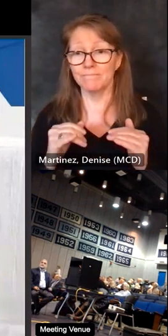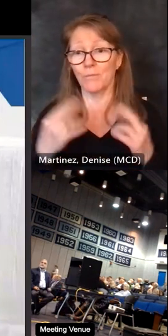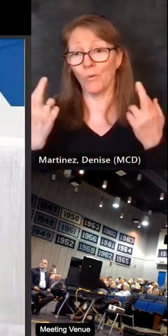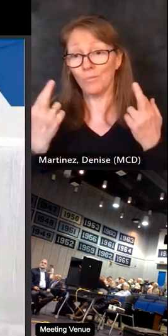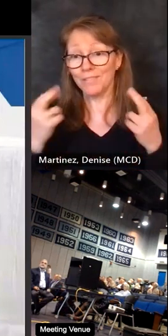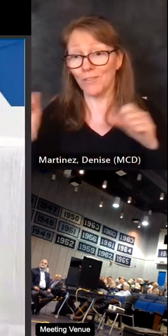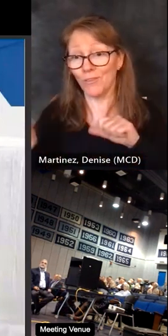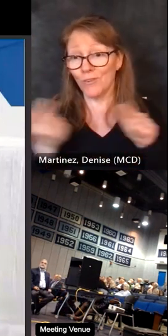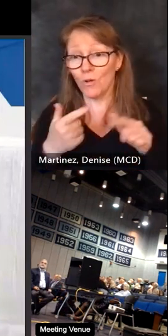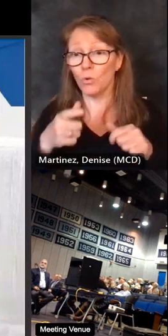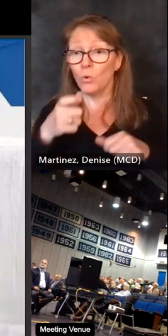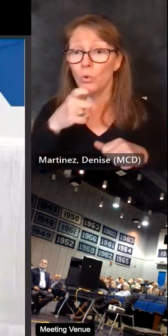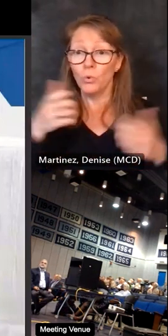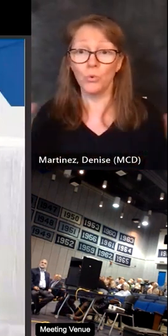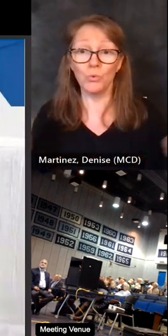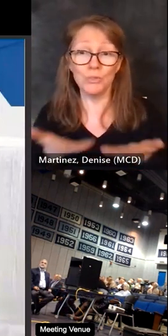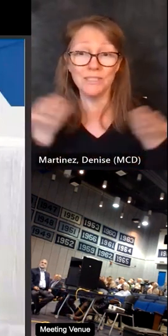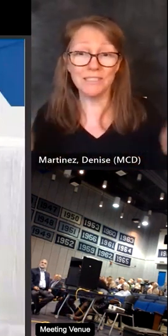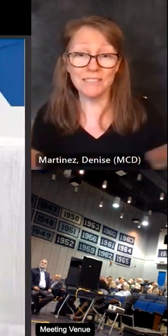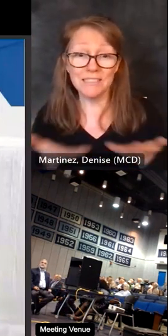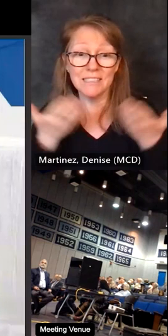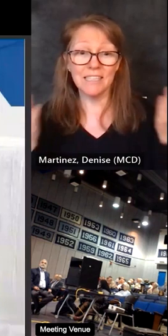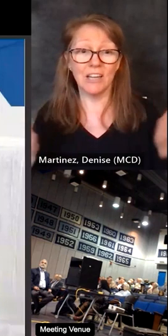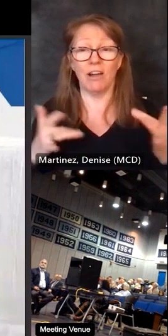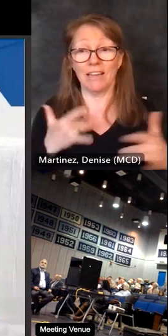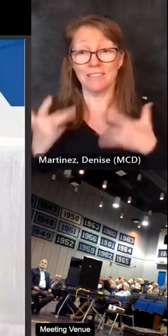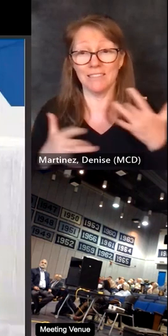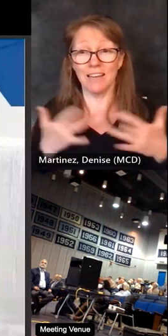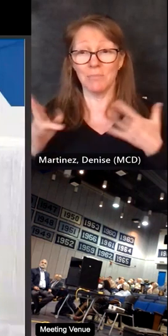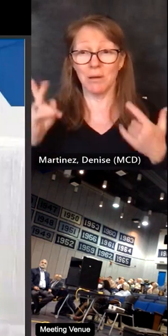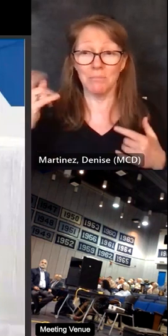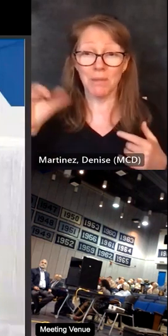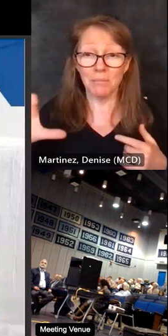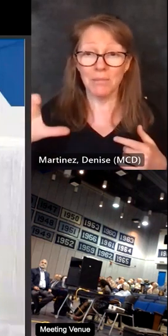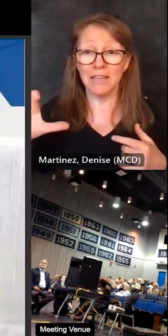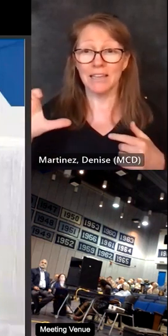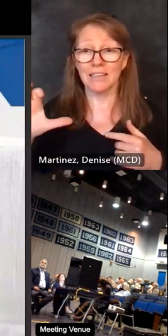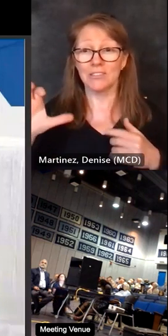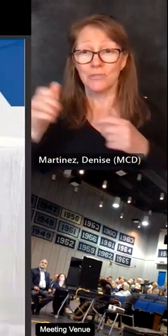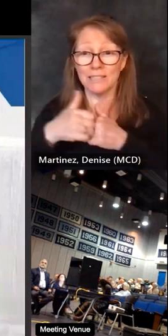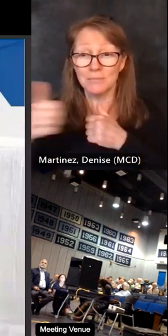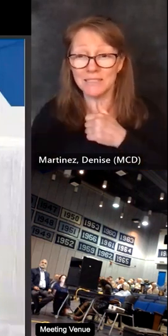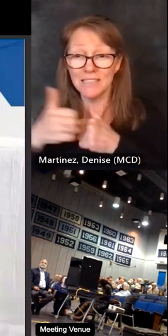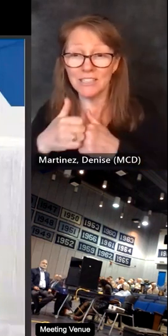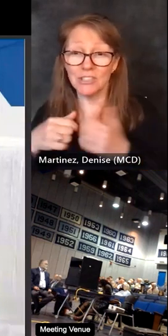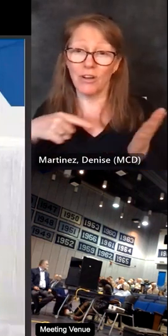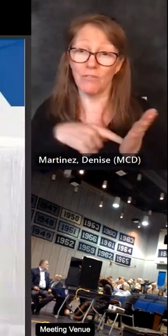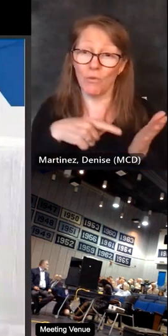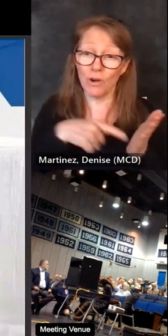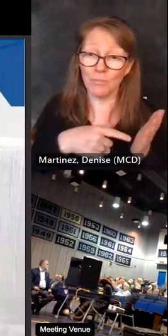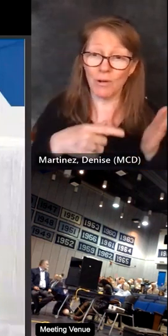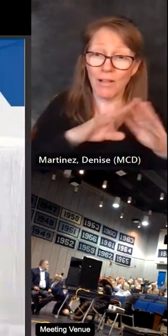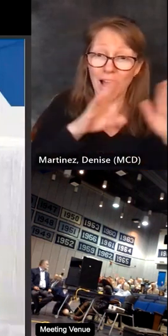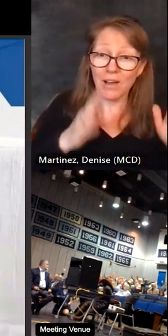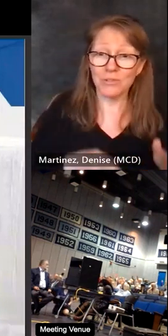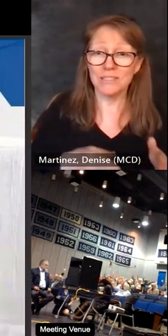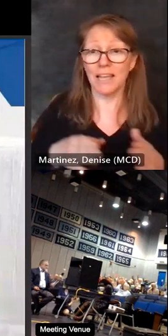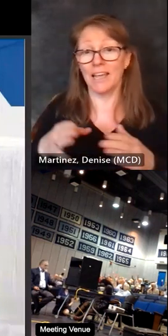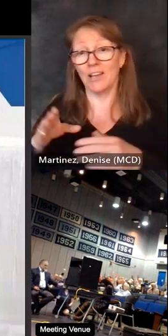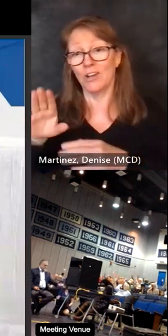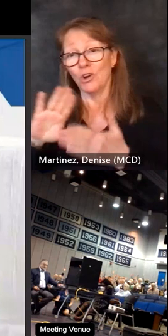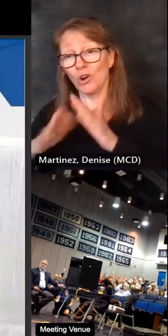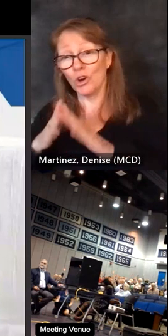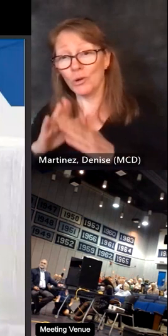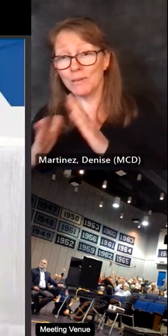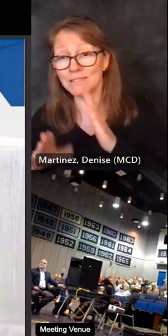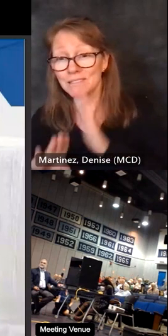really excited about decarbonization, public transportation, affordable housing, urban development? Okay.